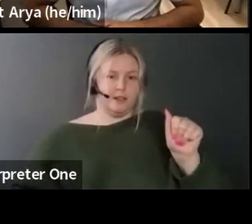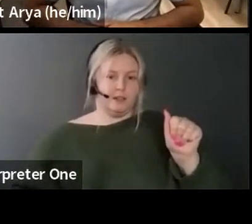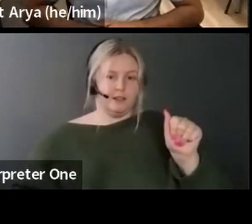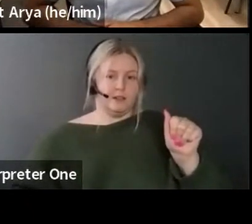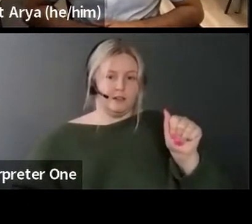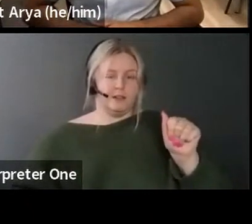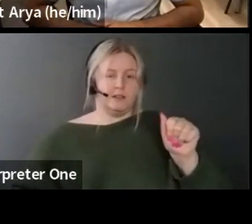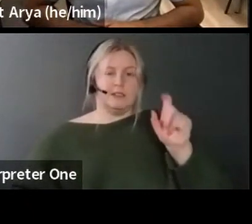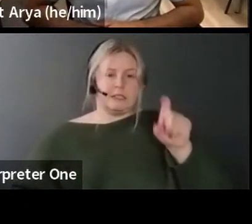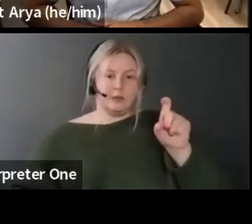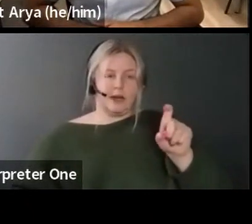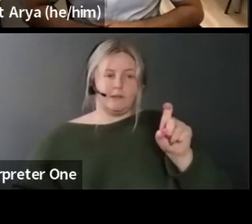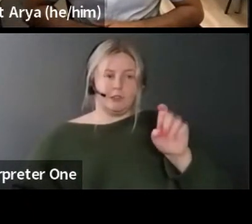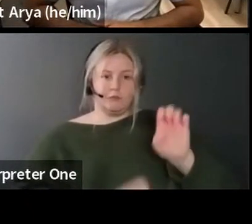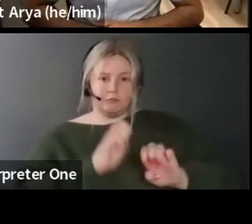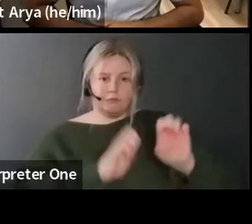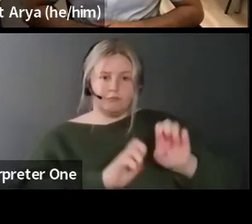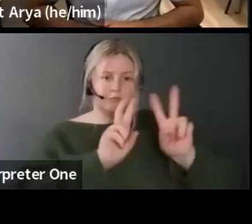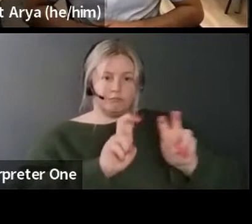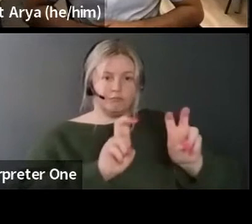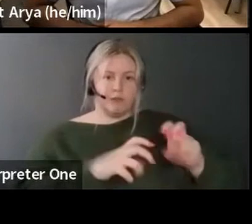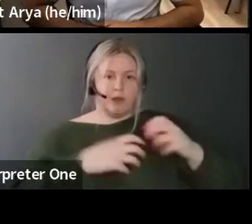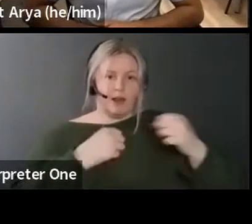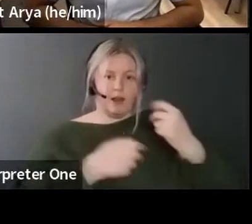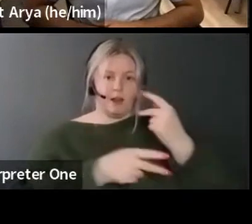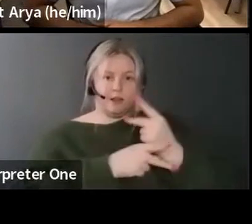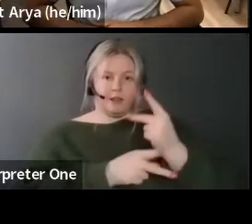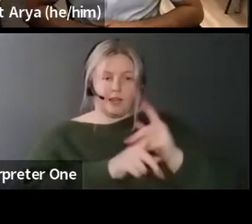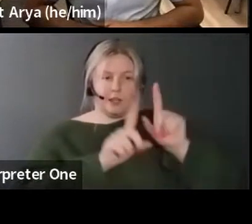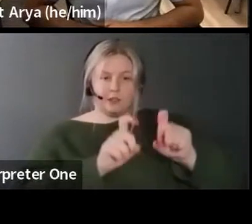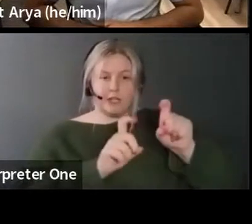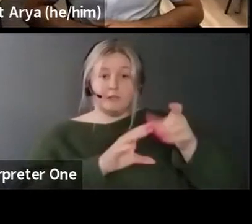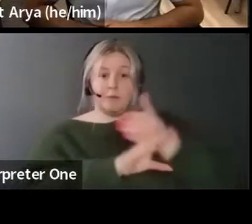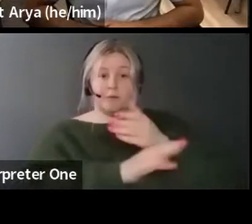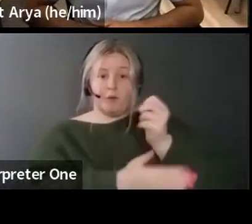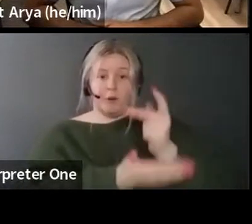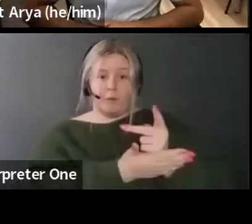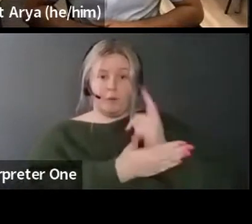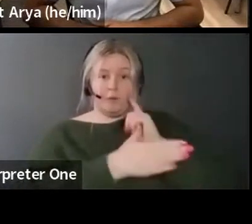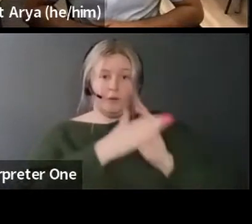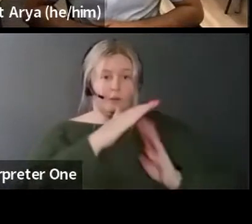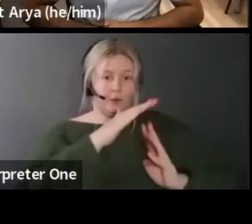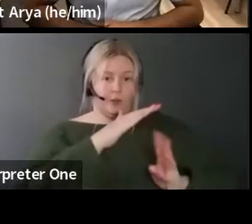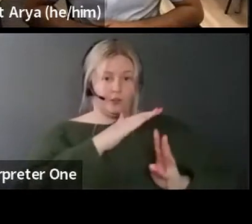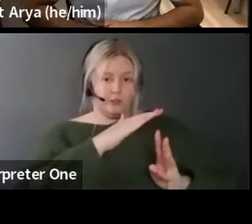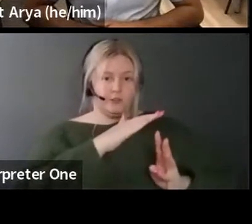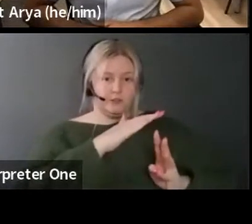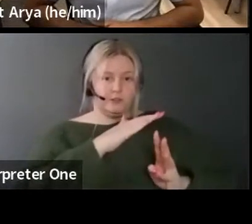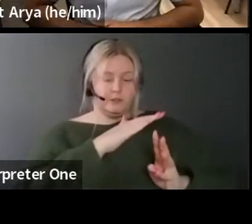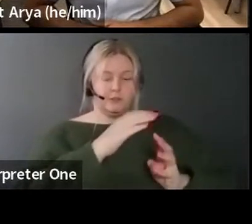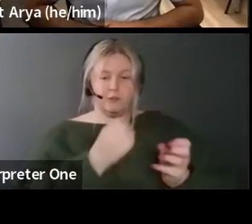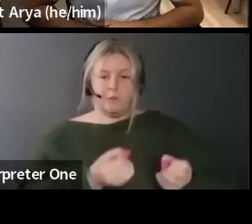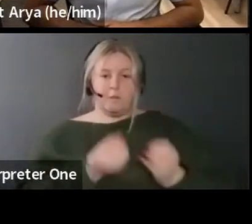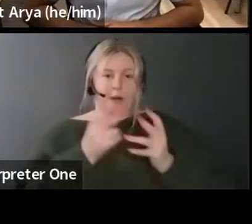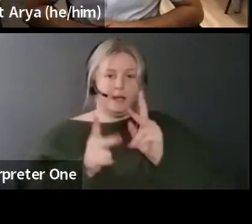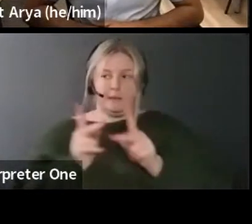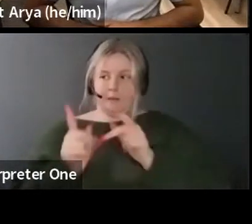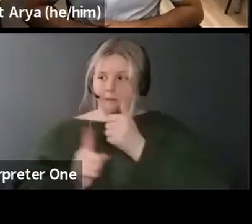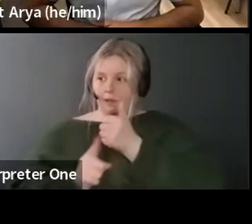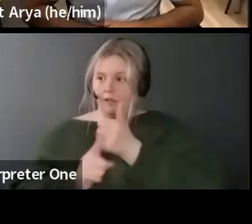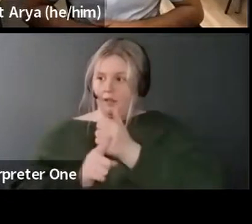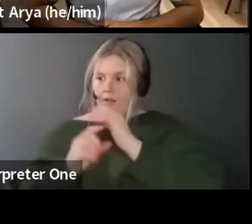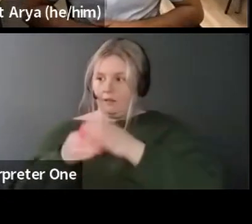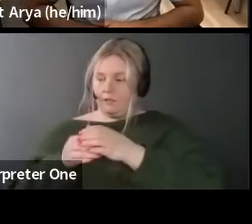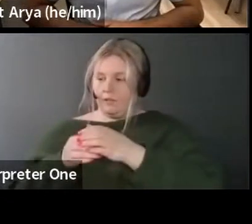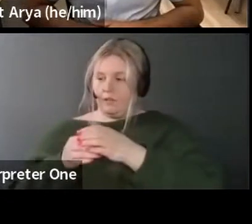undergo a healthcare test before you get approved for immigration. So there's a lot of folks who are